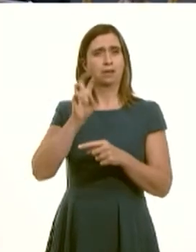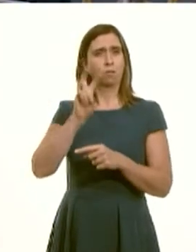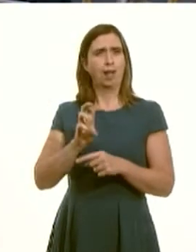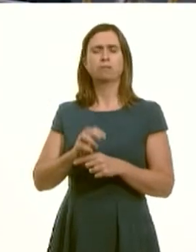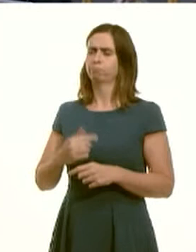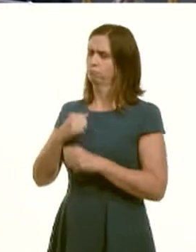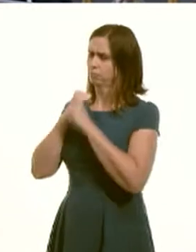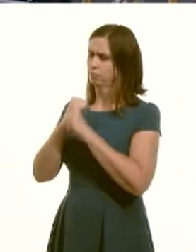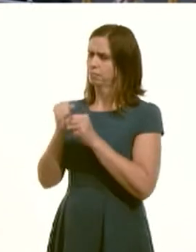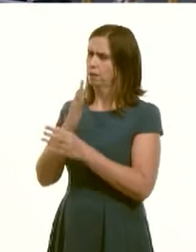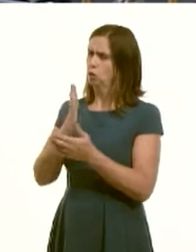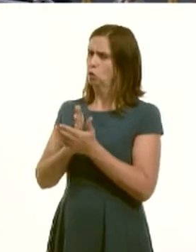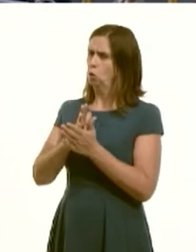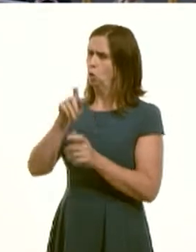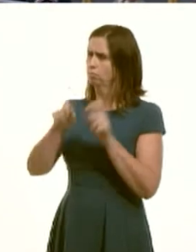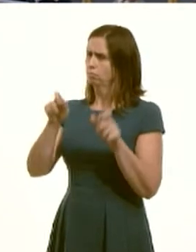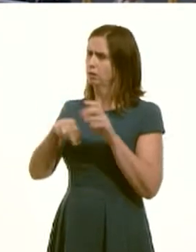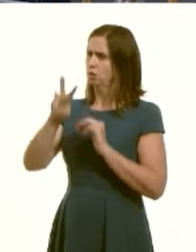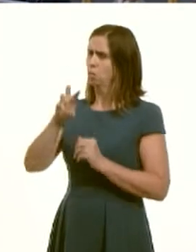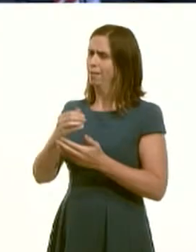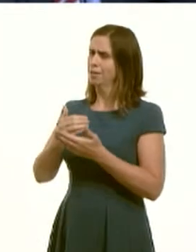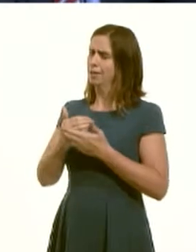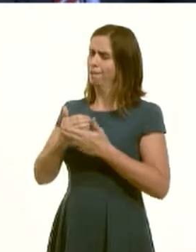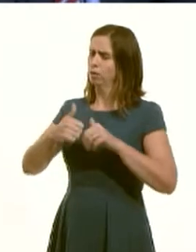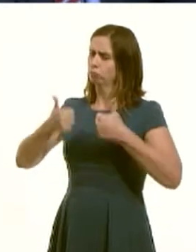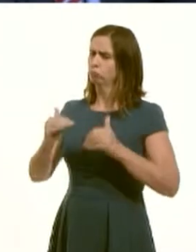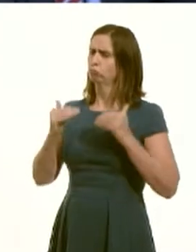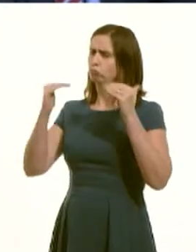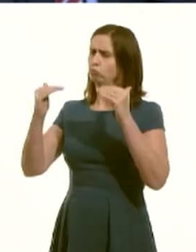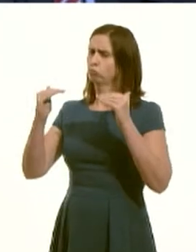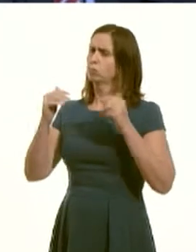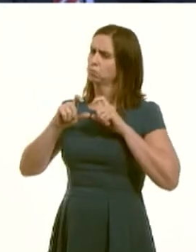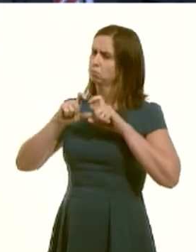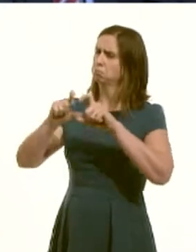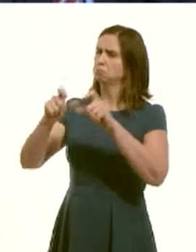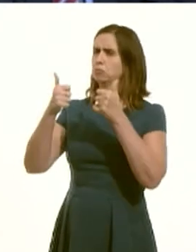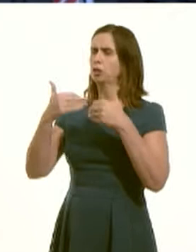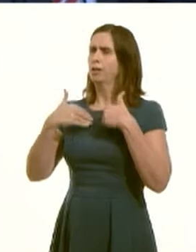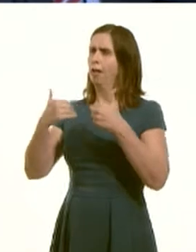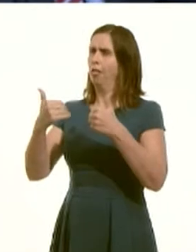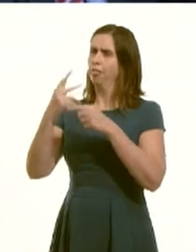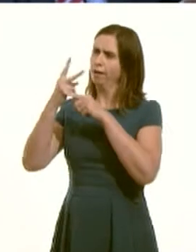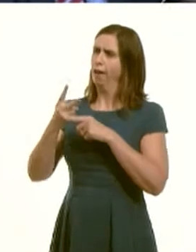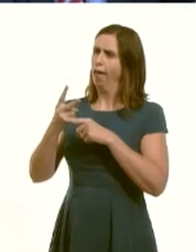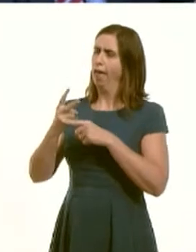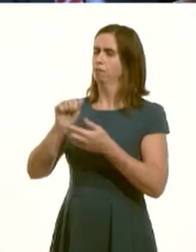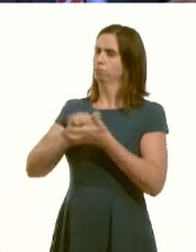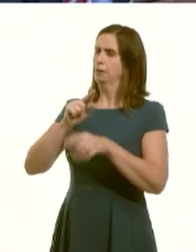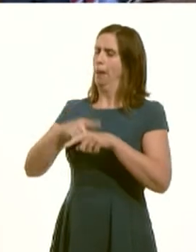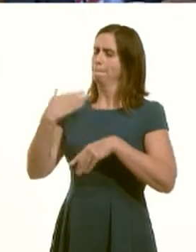to ensuring patients in Wales receive safe, sustainable and high-quality urgent health care in a timely manner and in the most appropriate